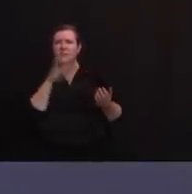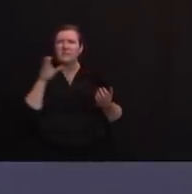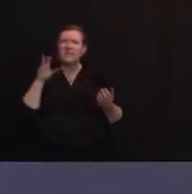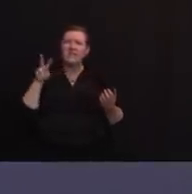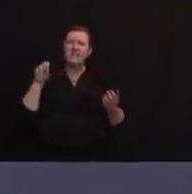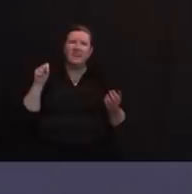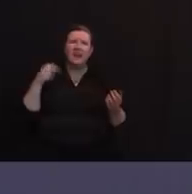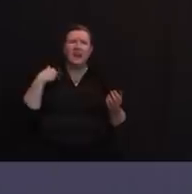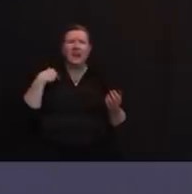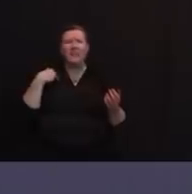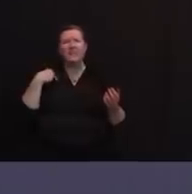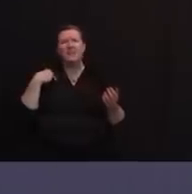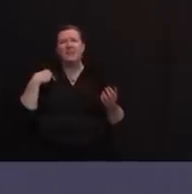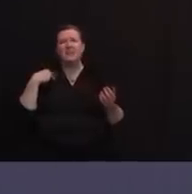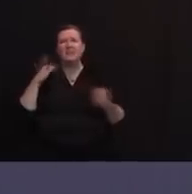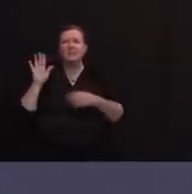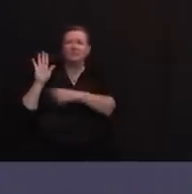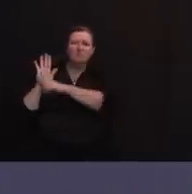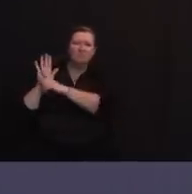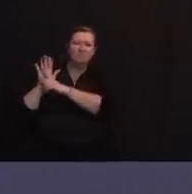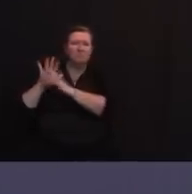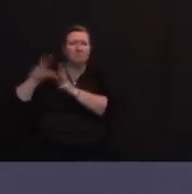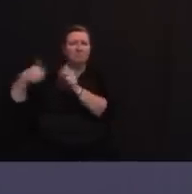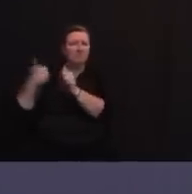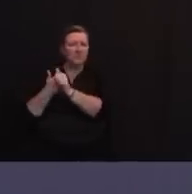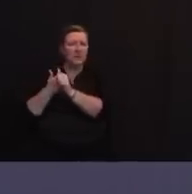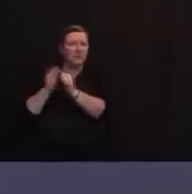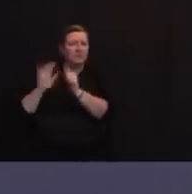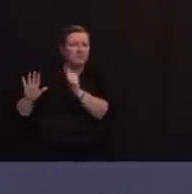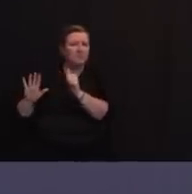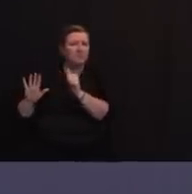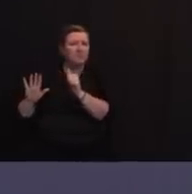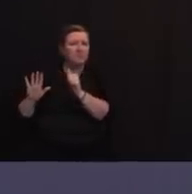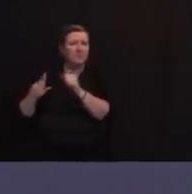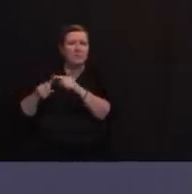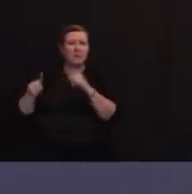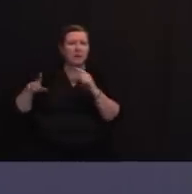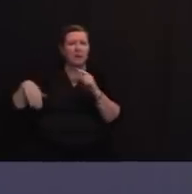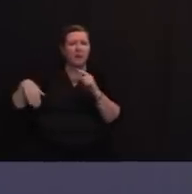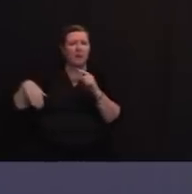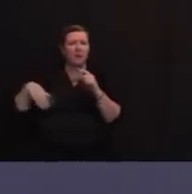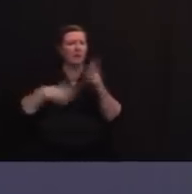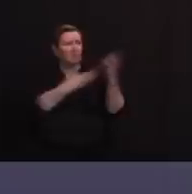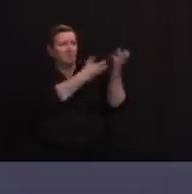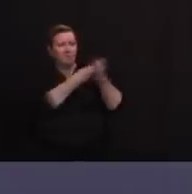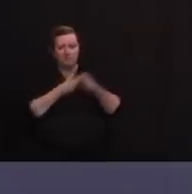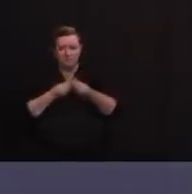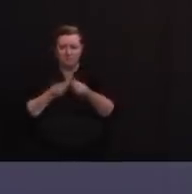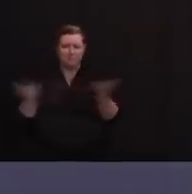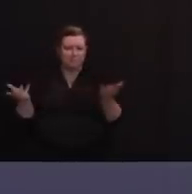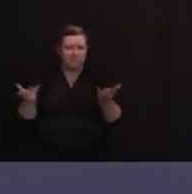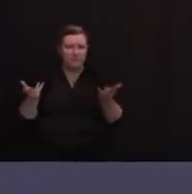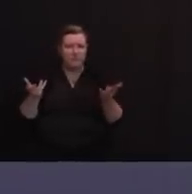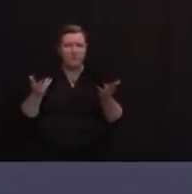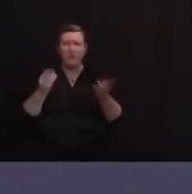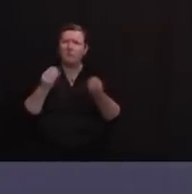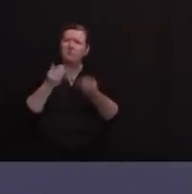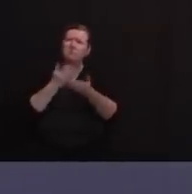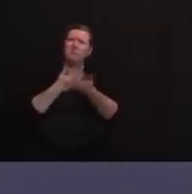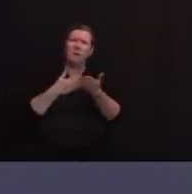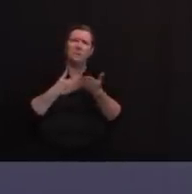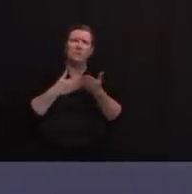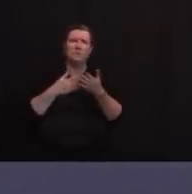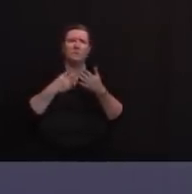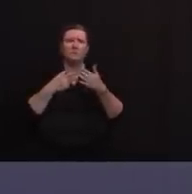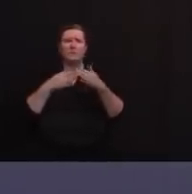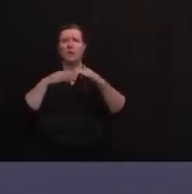they may have supply, but they have not yet delivered it, but there's a plan to do so. Some of it is clearly underreporting. There's no question about that. I don't think